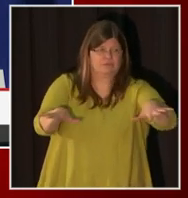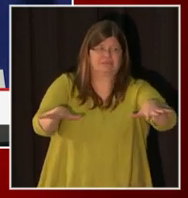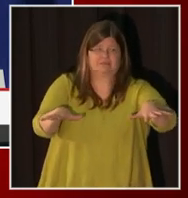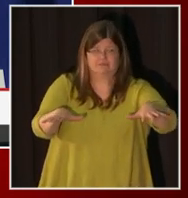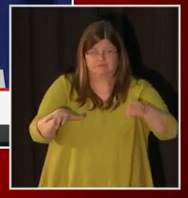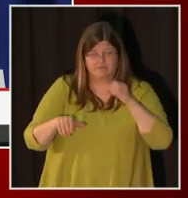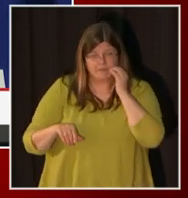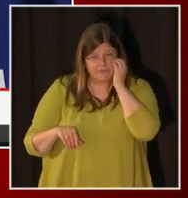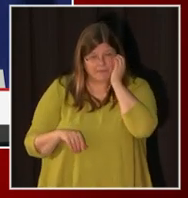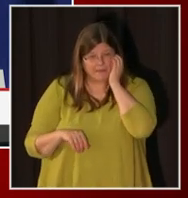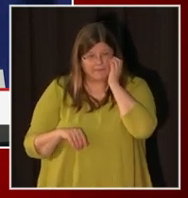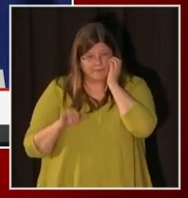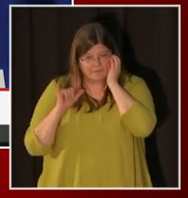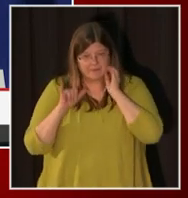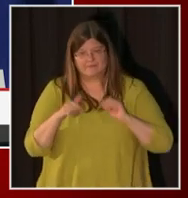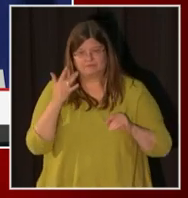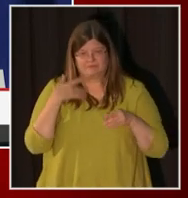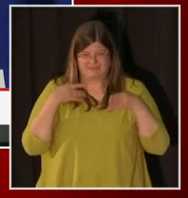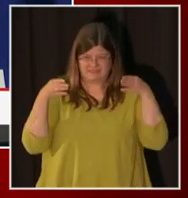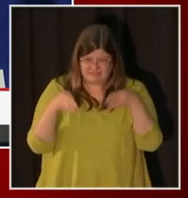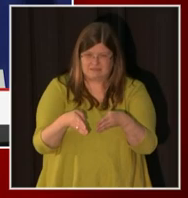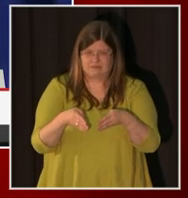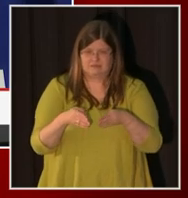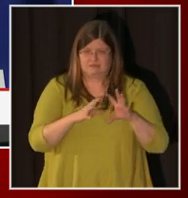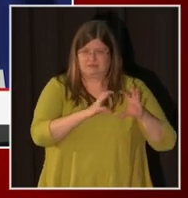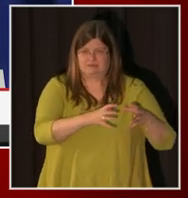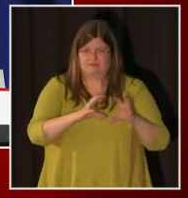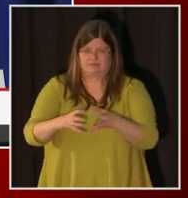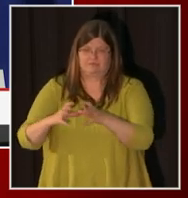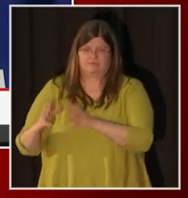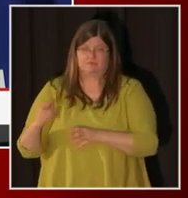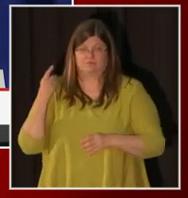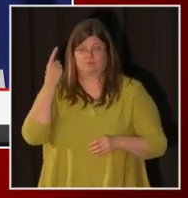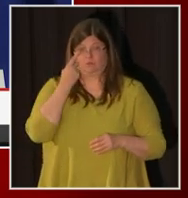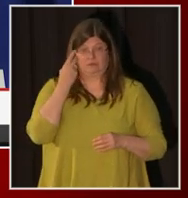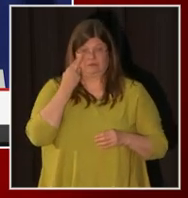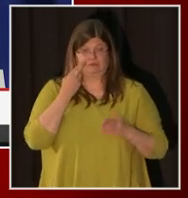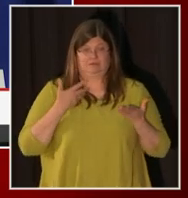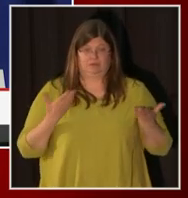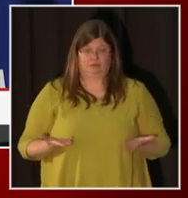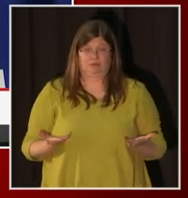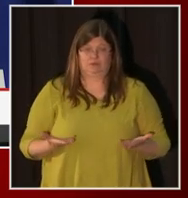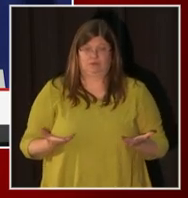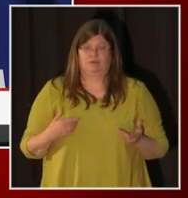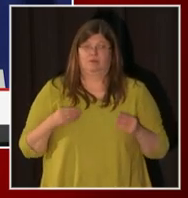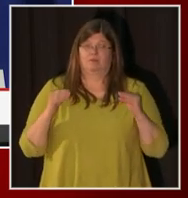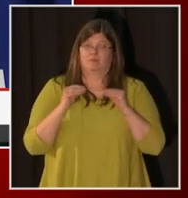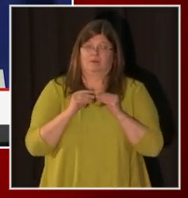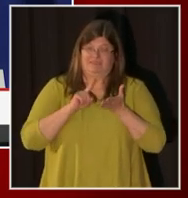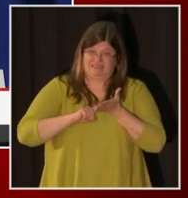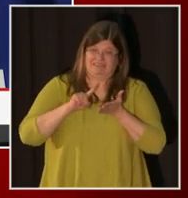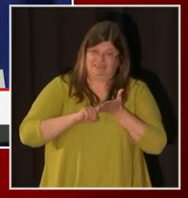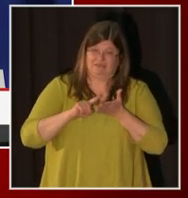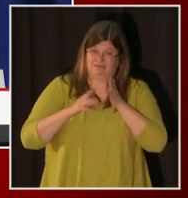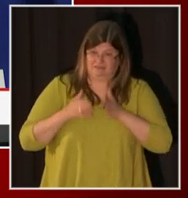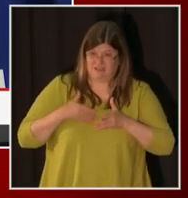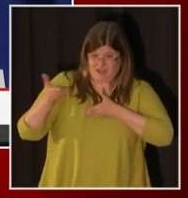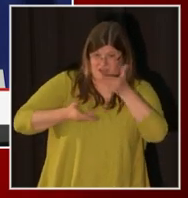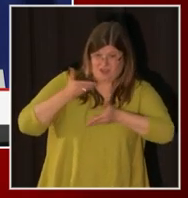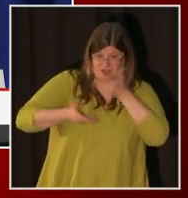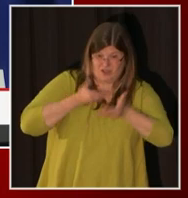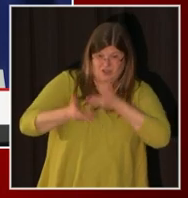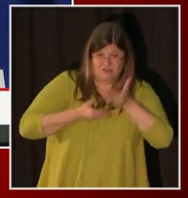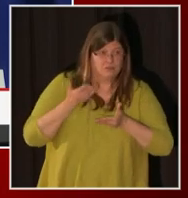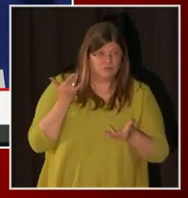that's why we focus on those populations. The reason why we want to increase the number of contact tracers when we move into